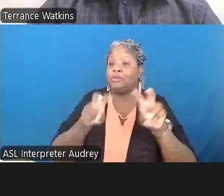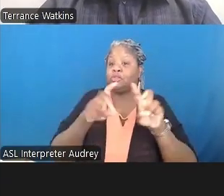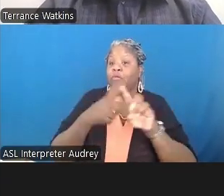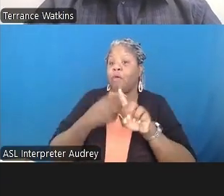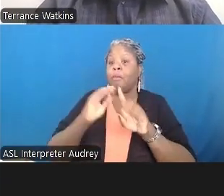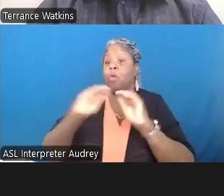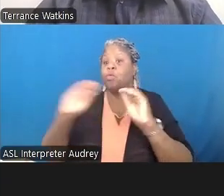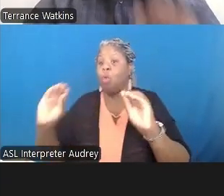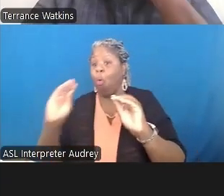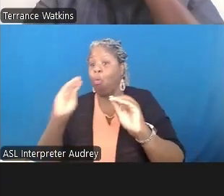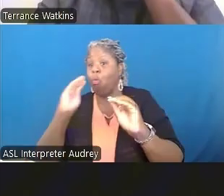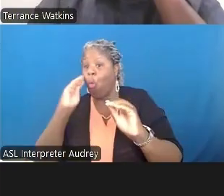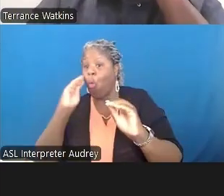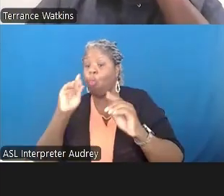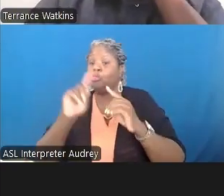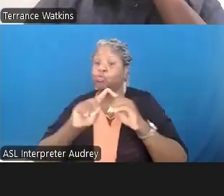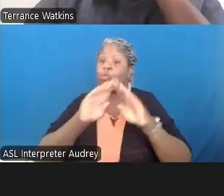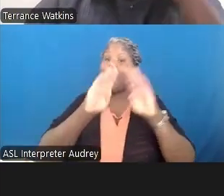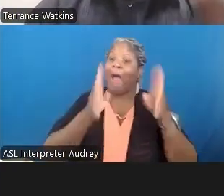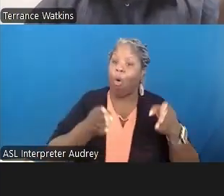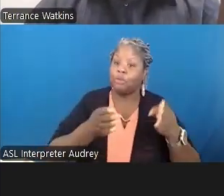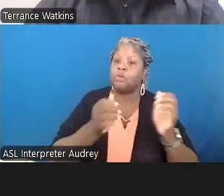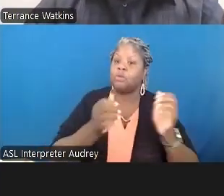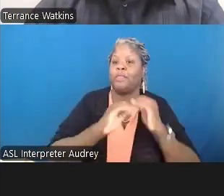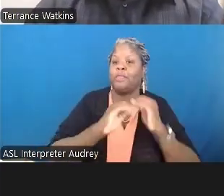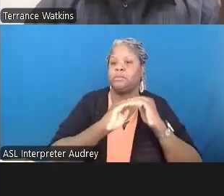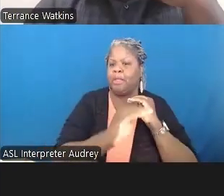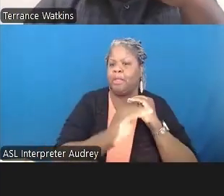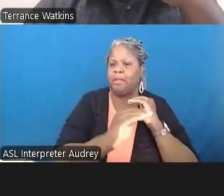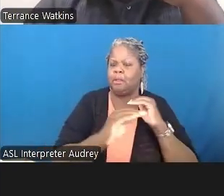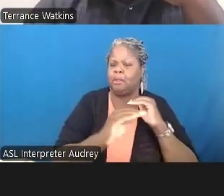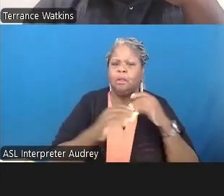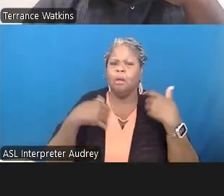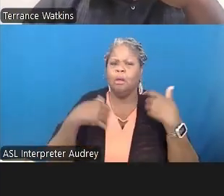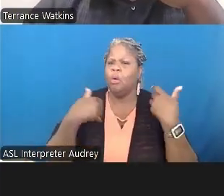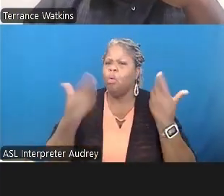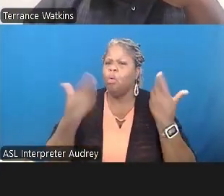stability. So, what is it that we do?